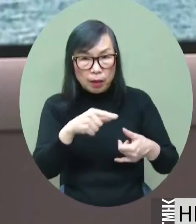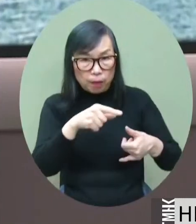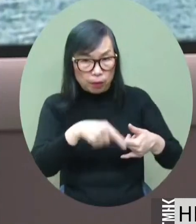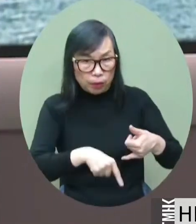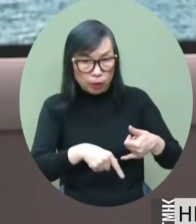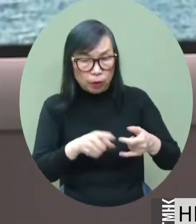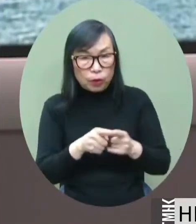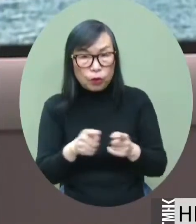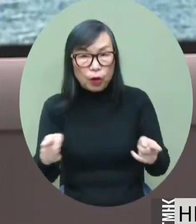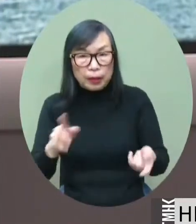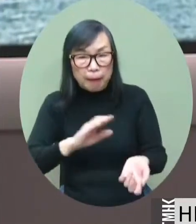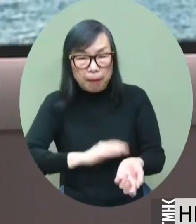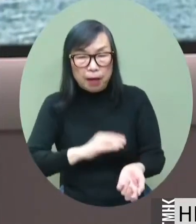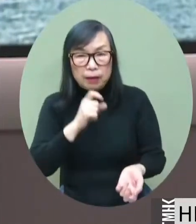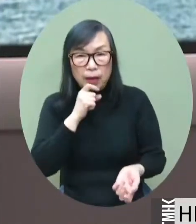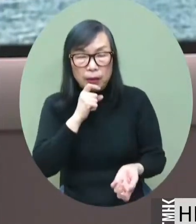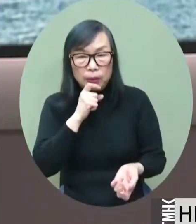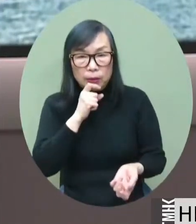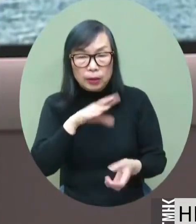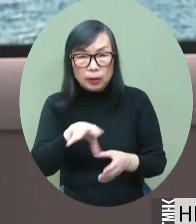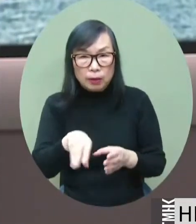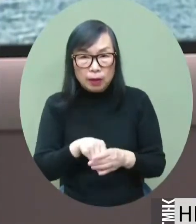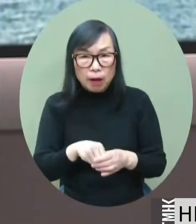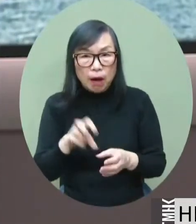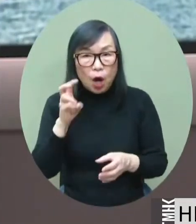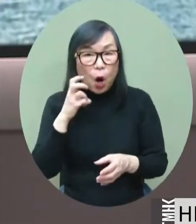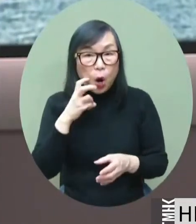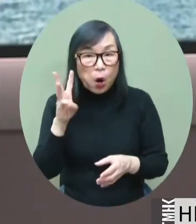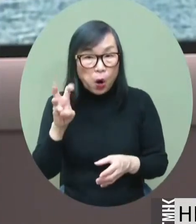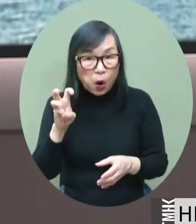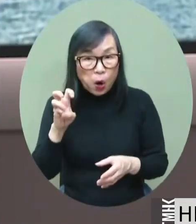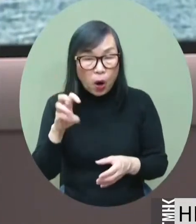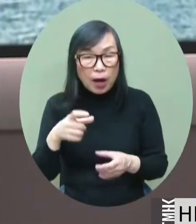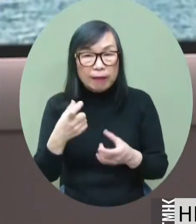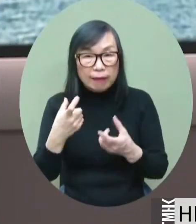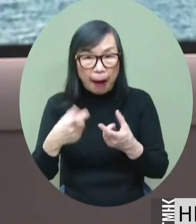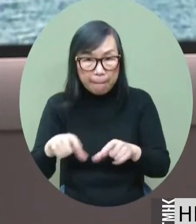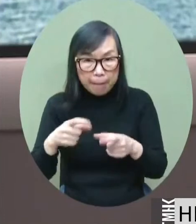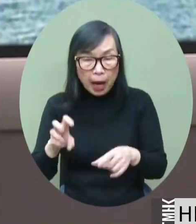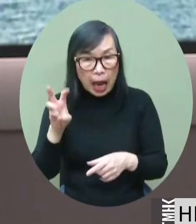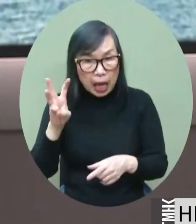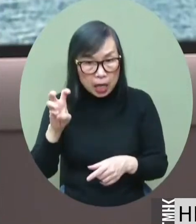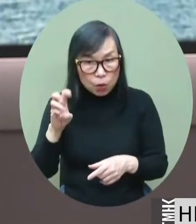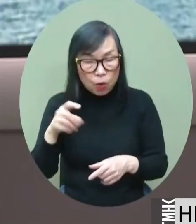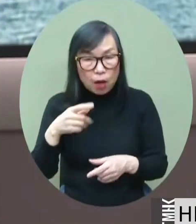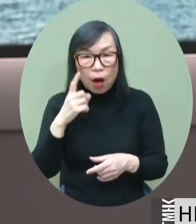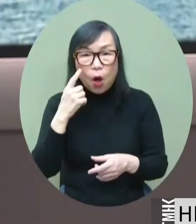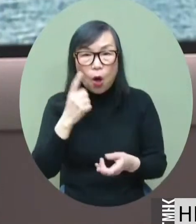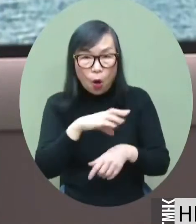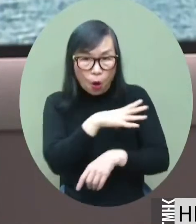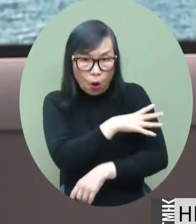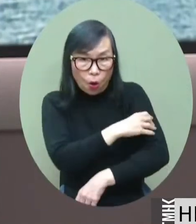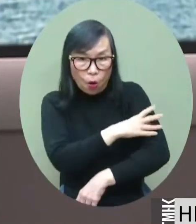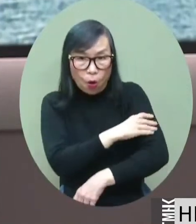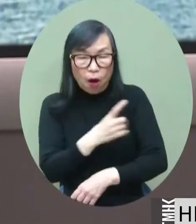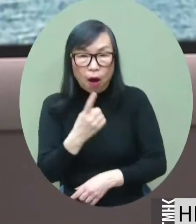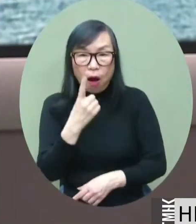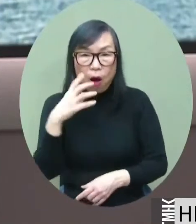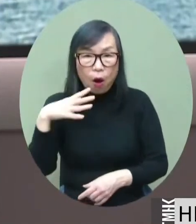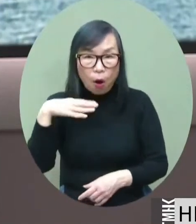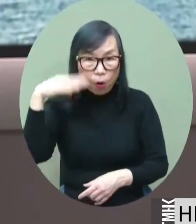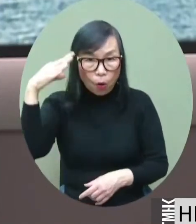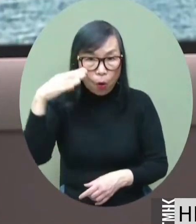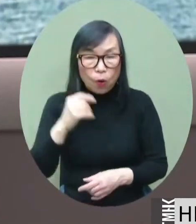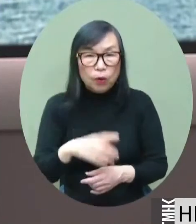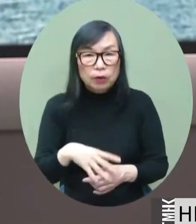patient who had many chronic diseases, including diabetes, protein urine,